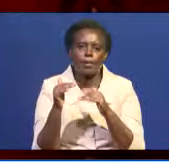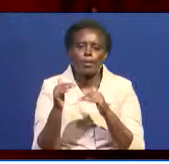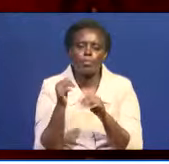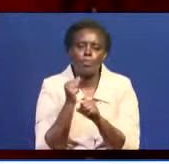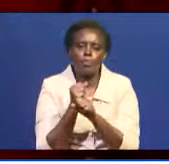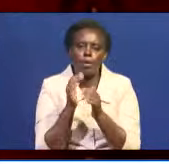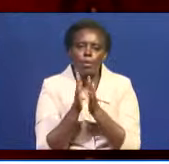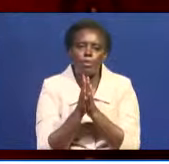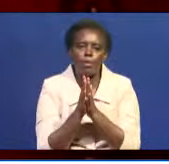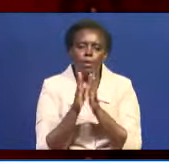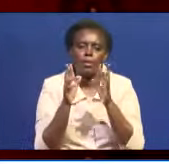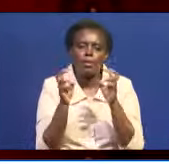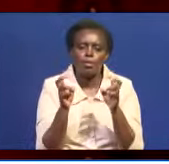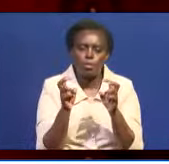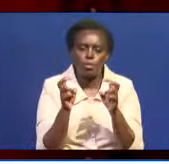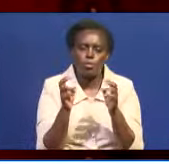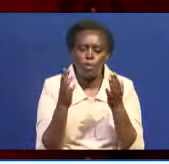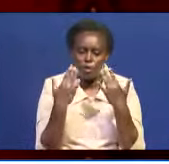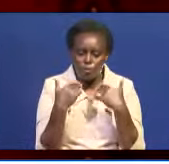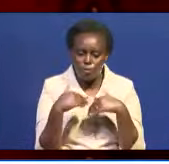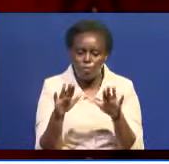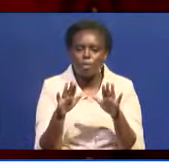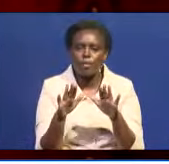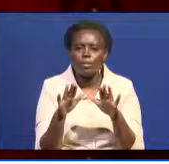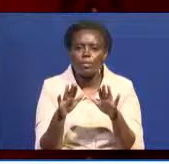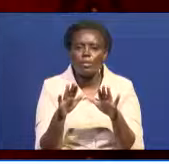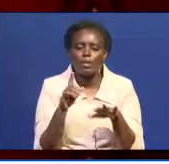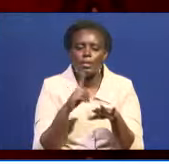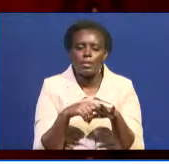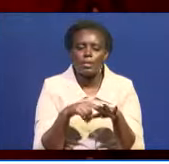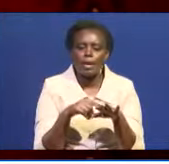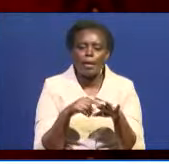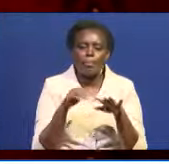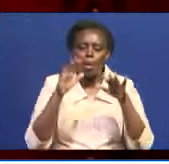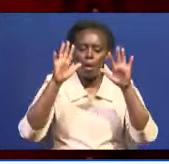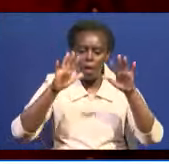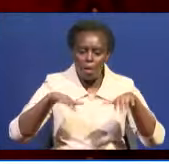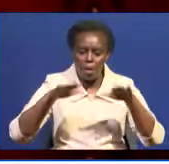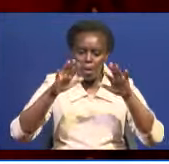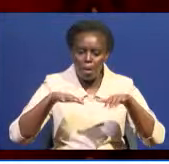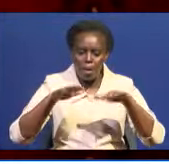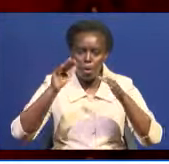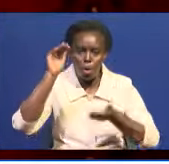To deal with this issue once rains subside